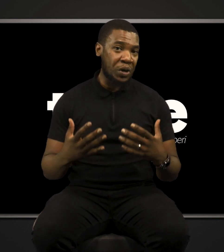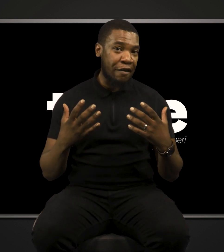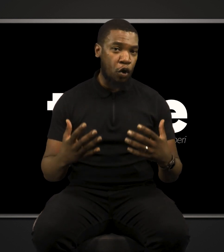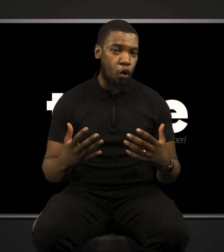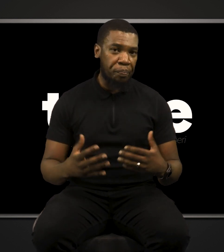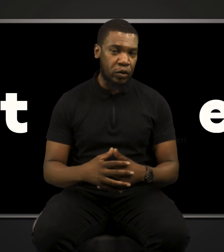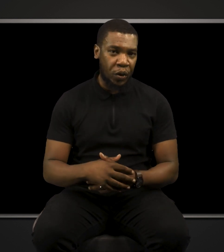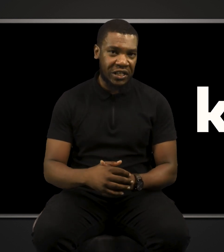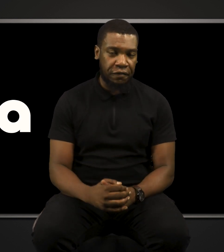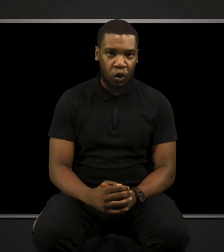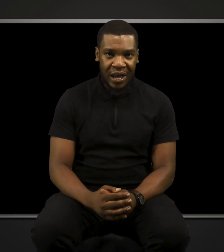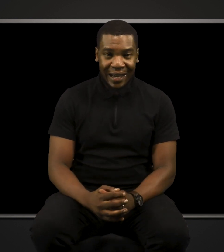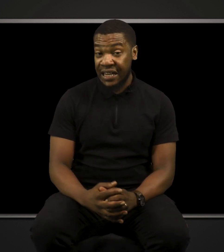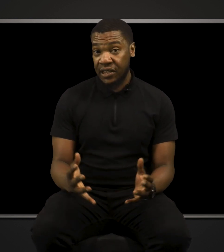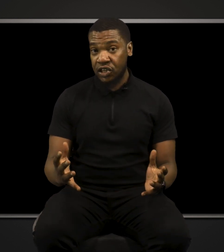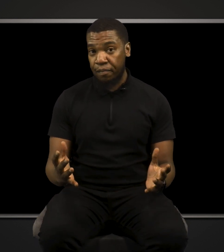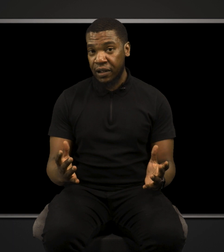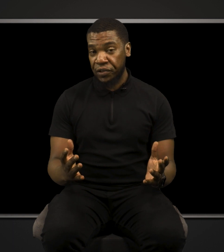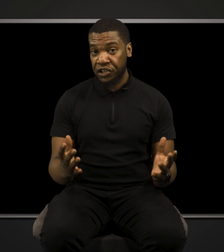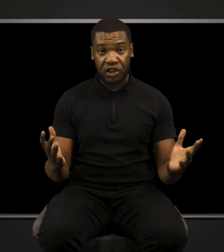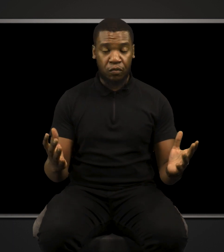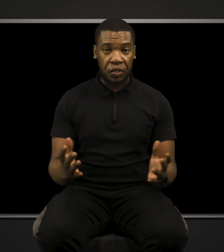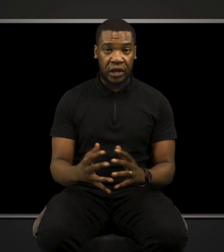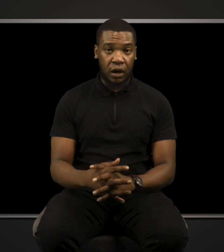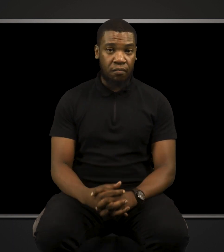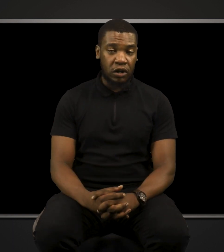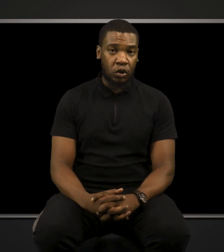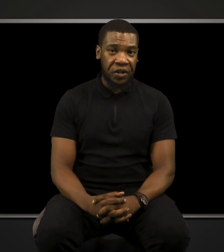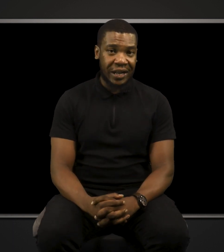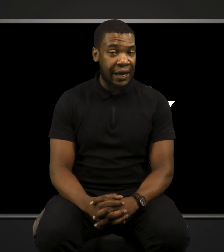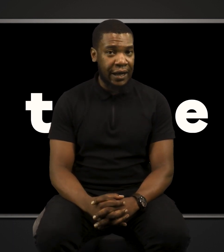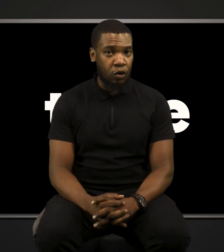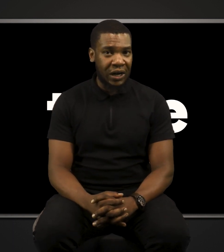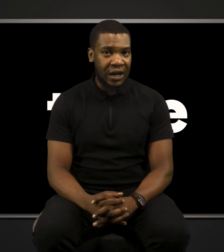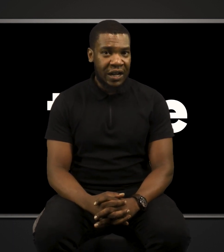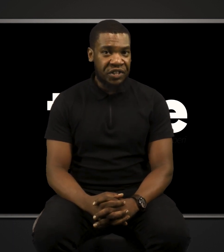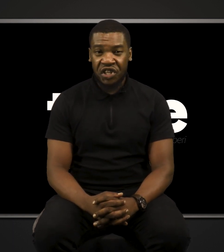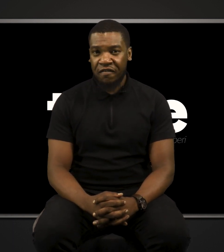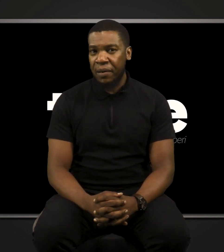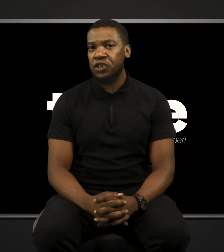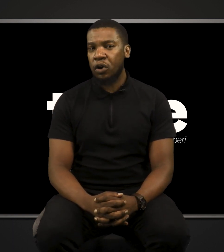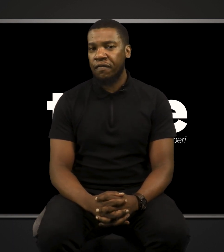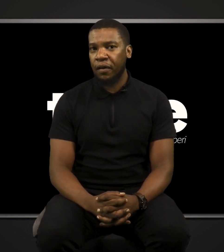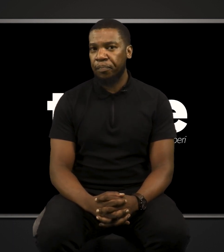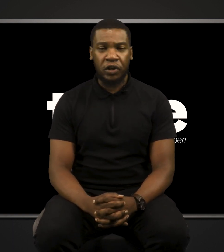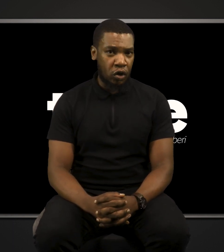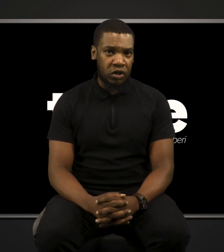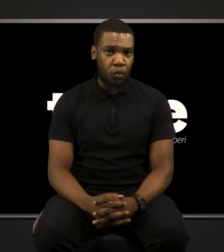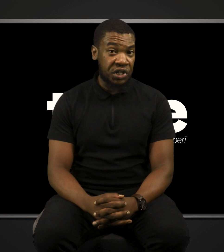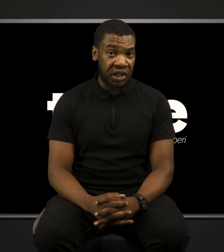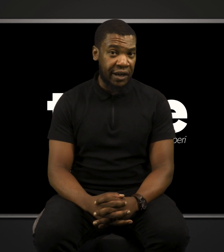that we have all been waiting for? Cassia Sharpley, is she more than a model? And Ali Angola, does she have much to offer